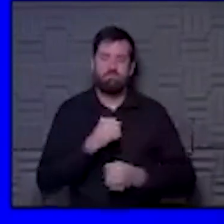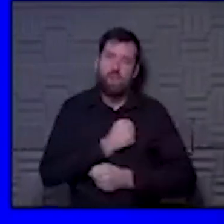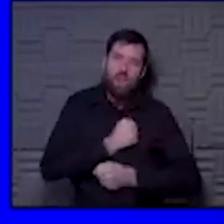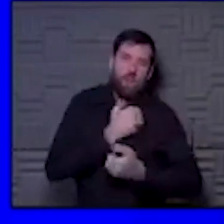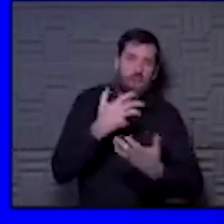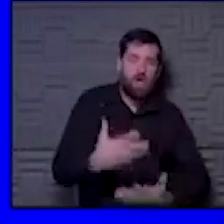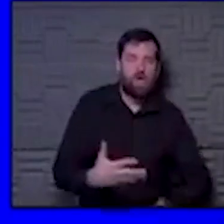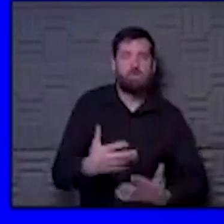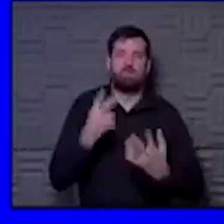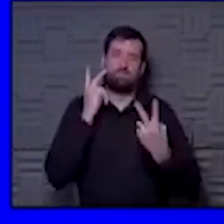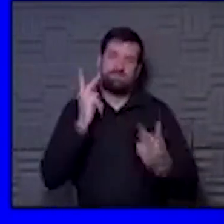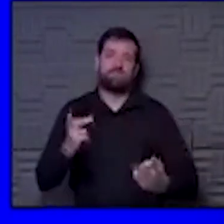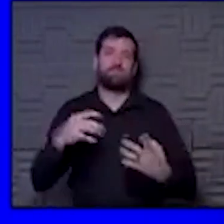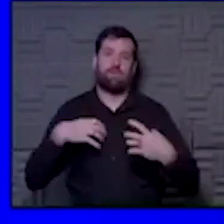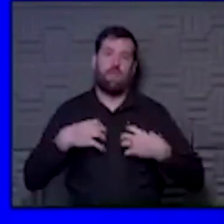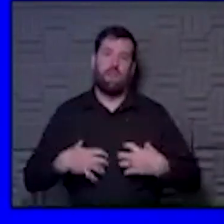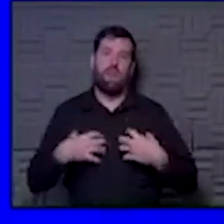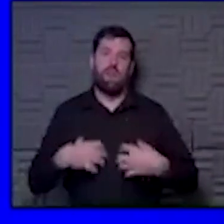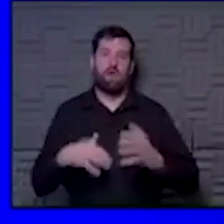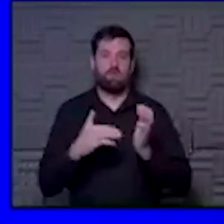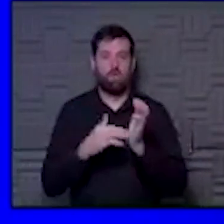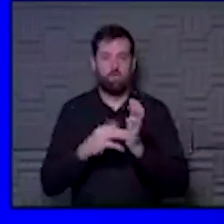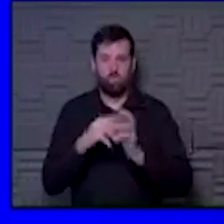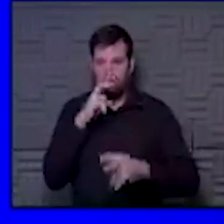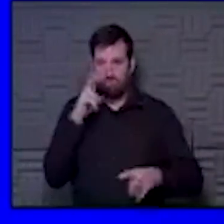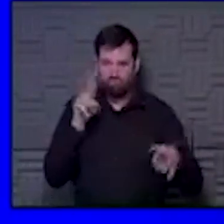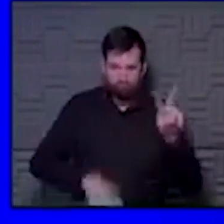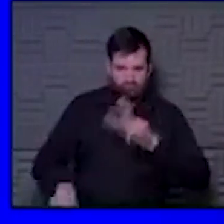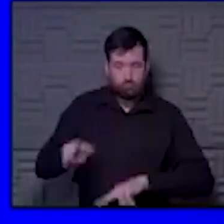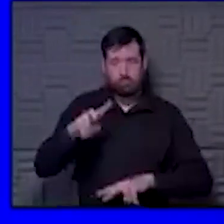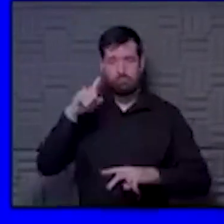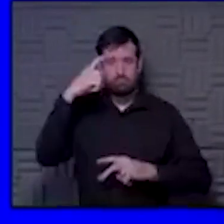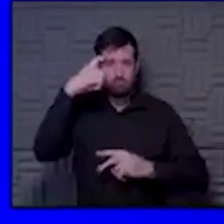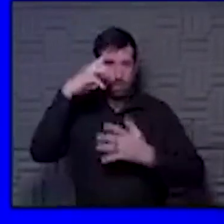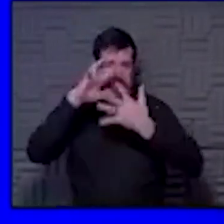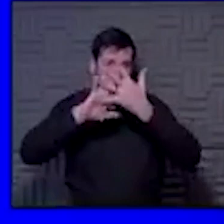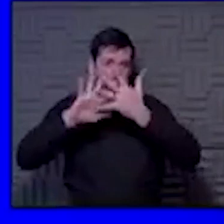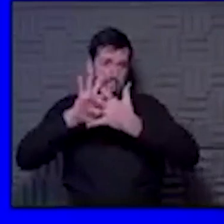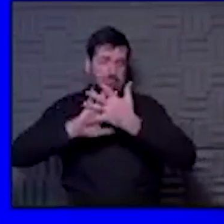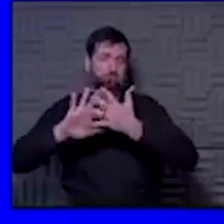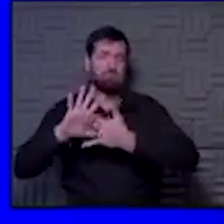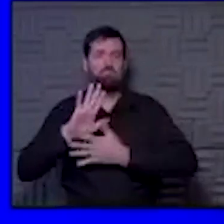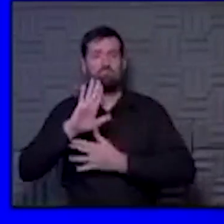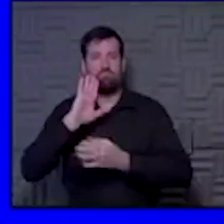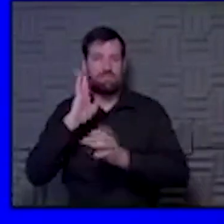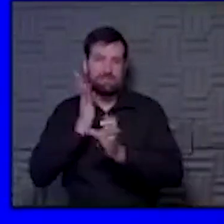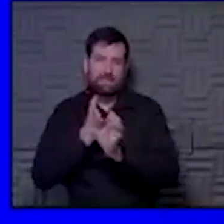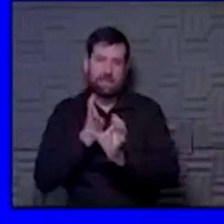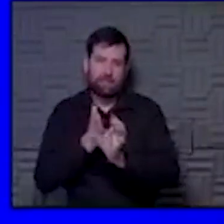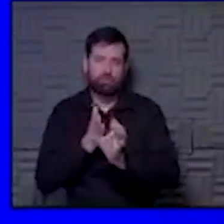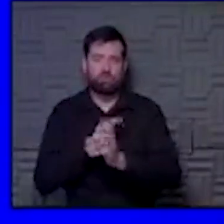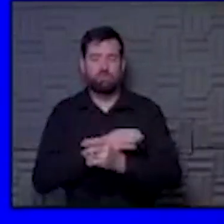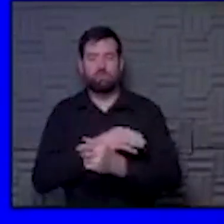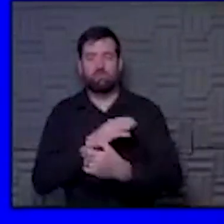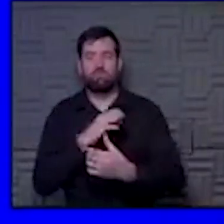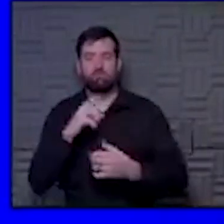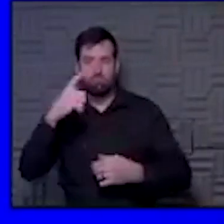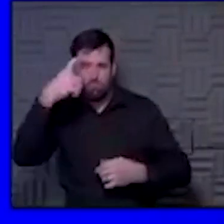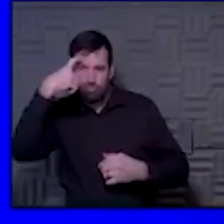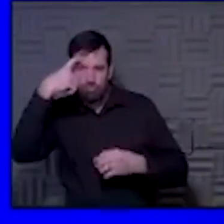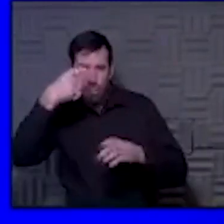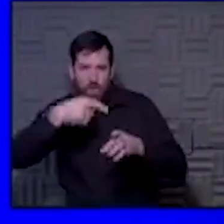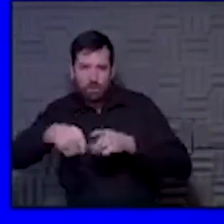want to see a lung doctor to really evaluate that. And for the brain fog, even looking at psychiatry, psychology, and neurology.